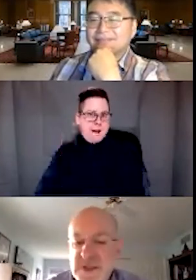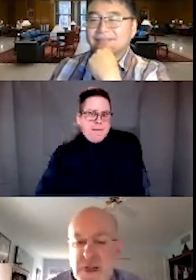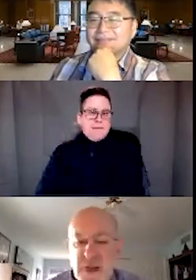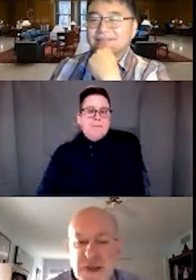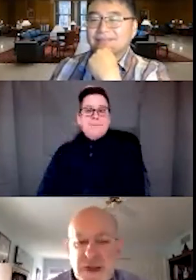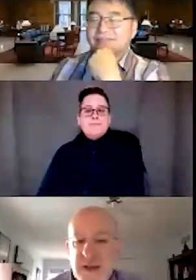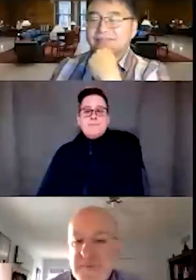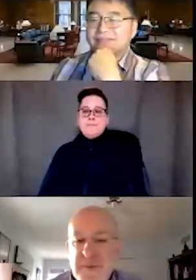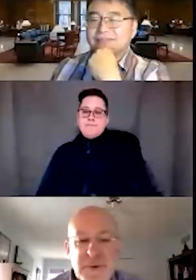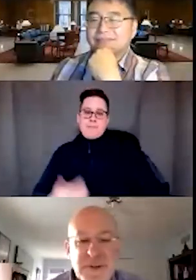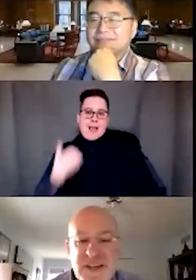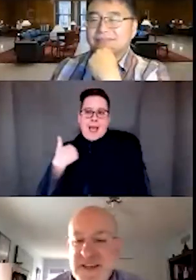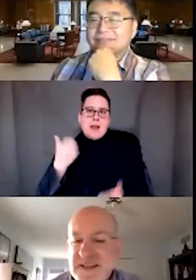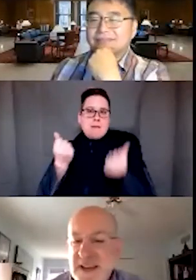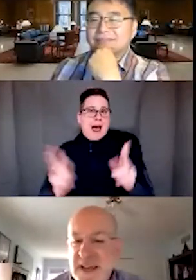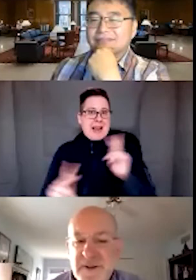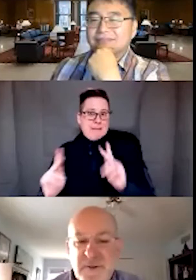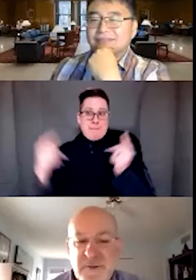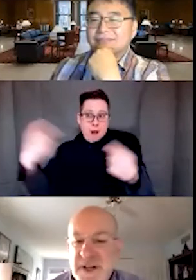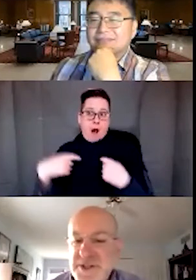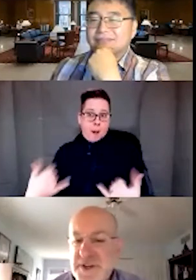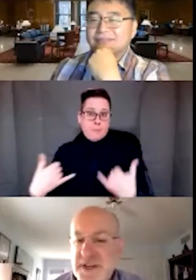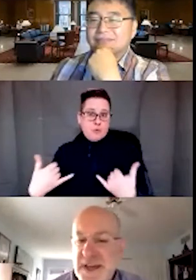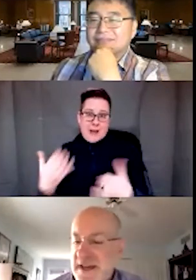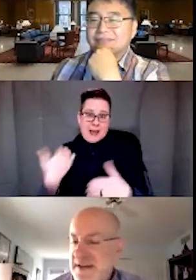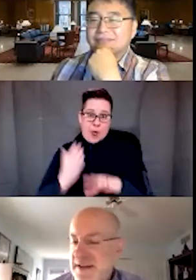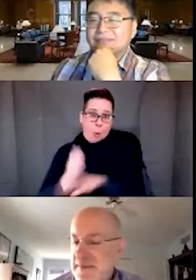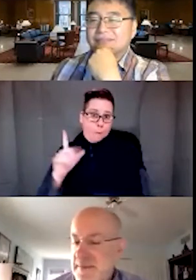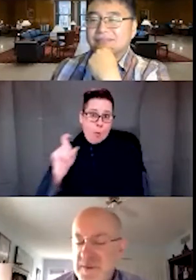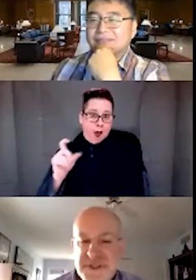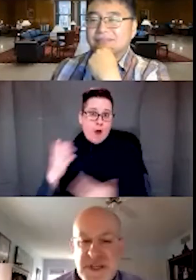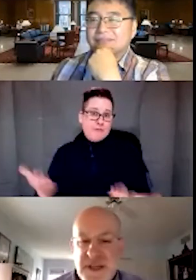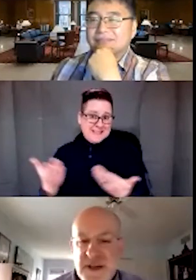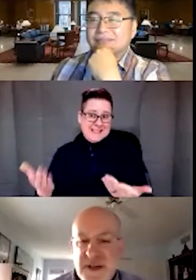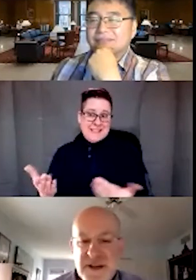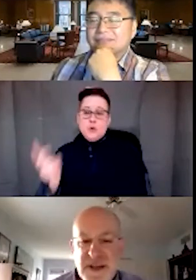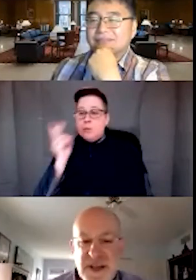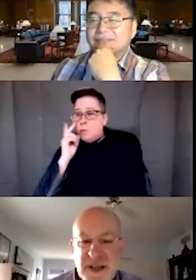So yeah, we had a lot of people attending today, over 100, and we'll see